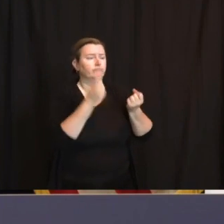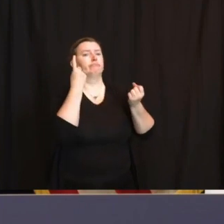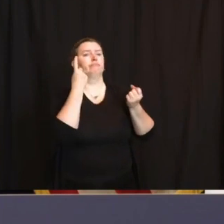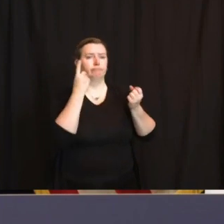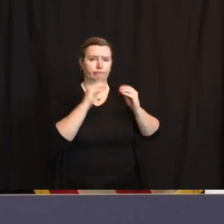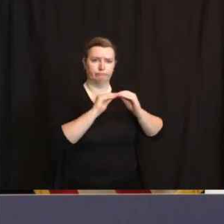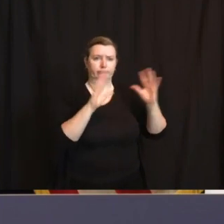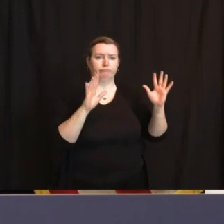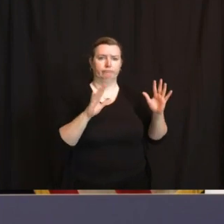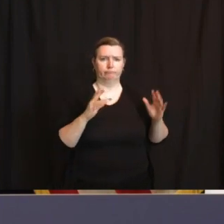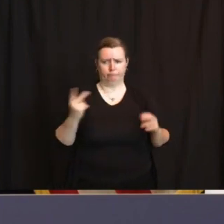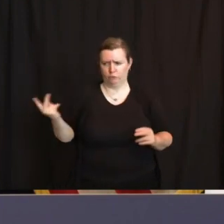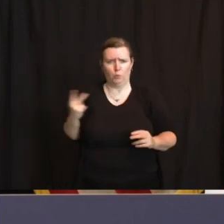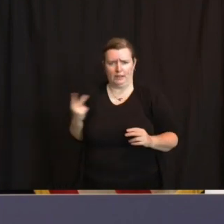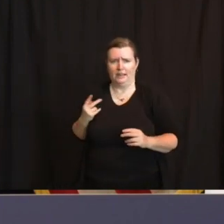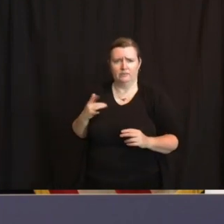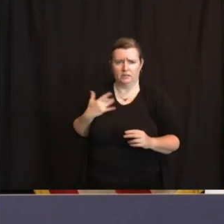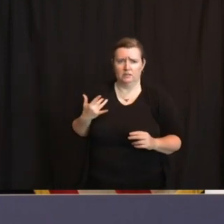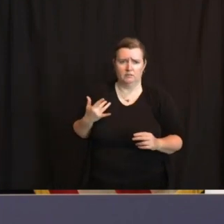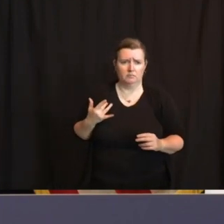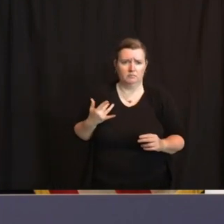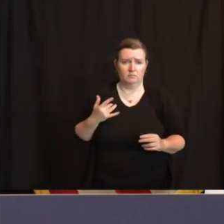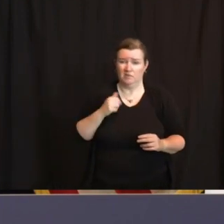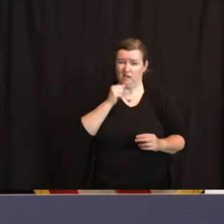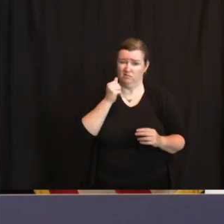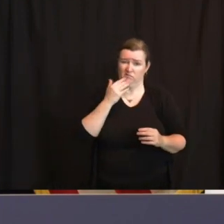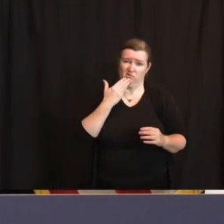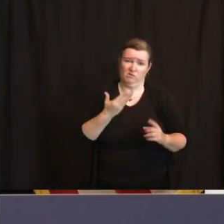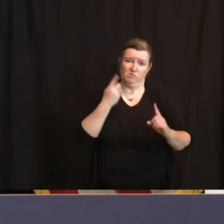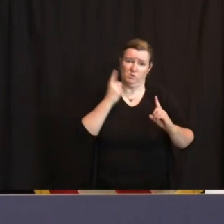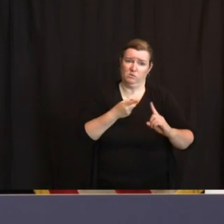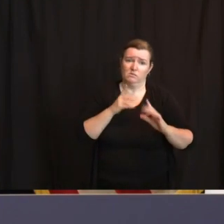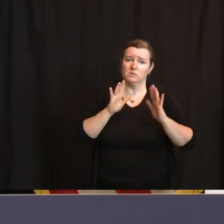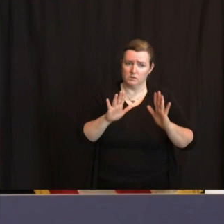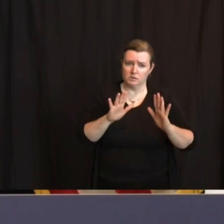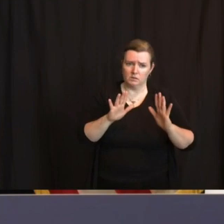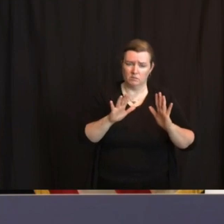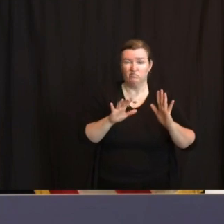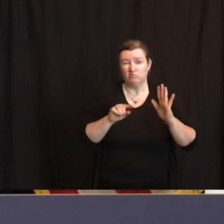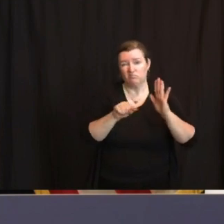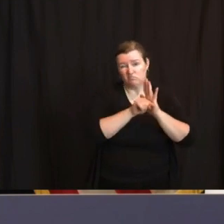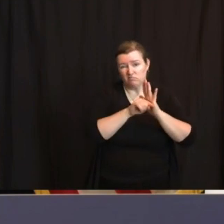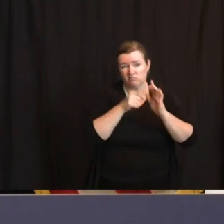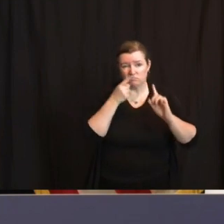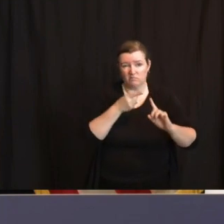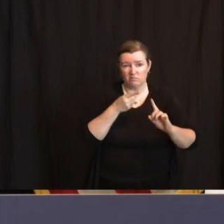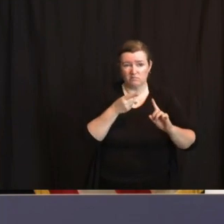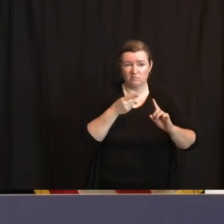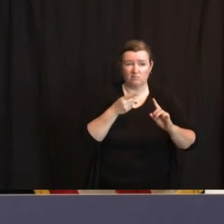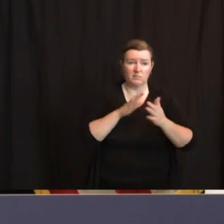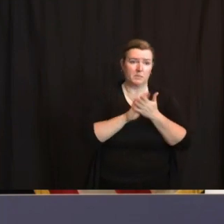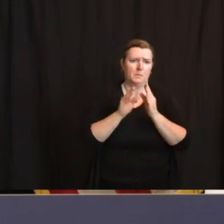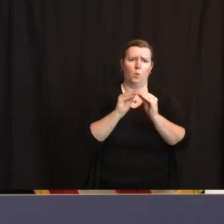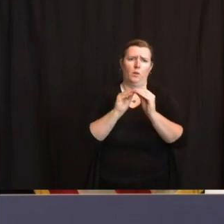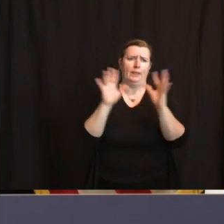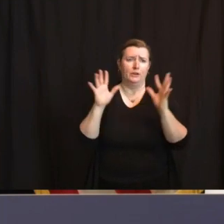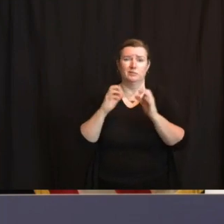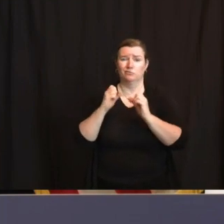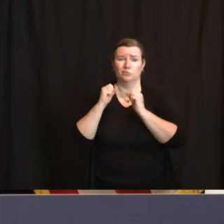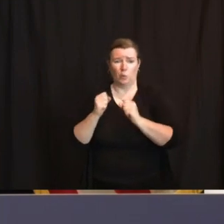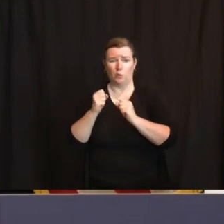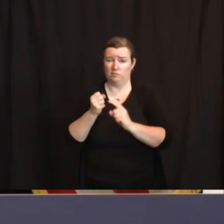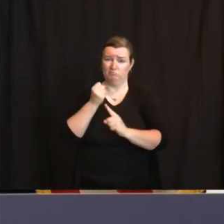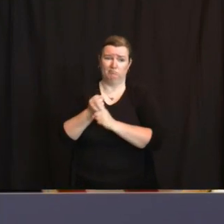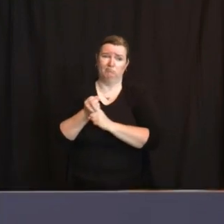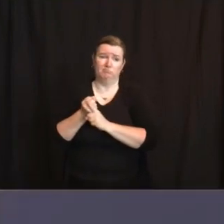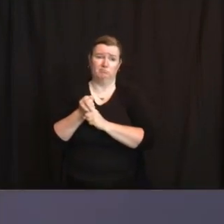that point. It's not a good point, by the way, but we can make it stronger and in a more impactful way. Please. If I